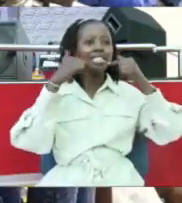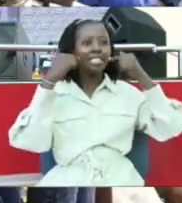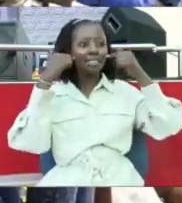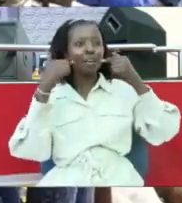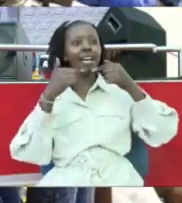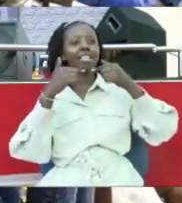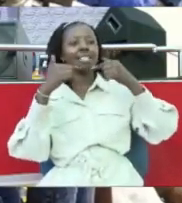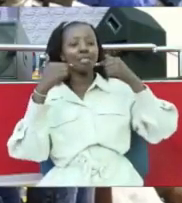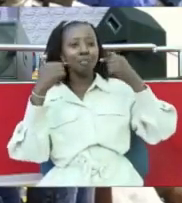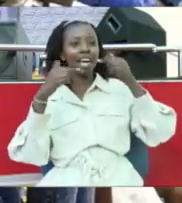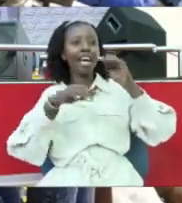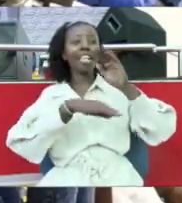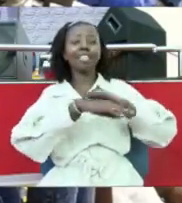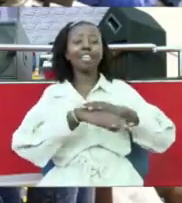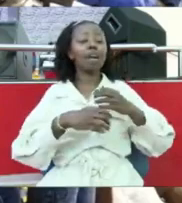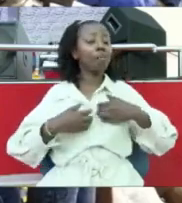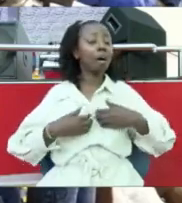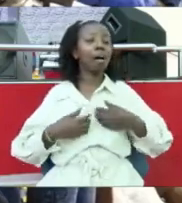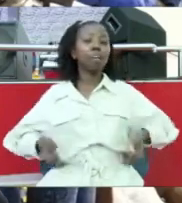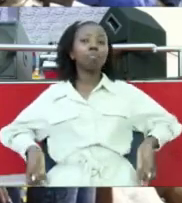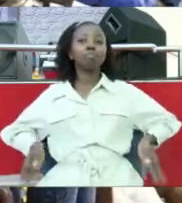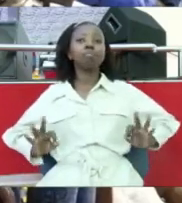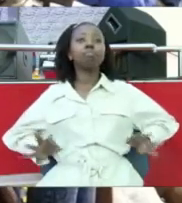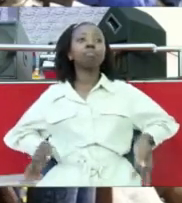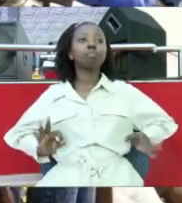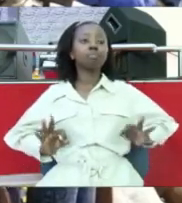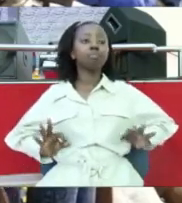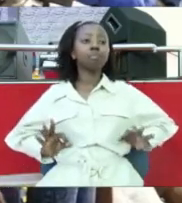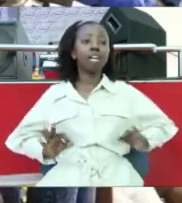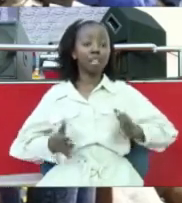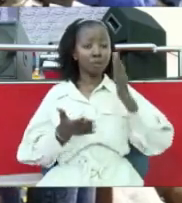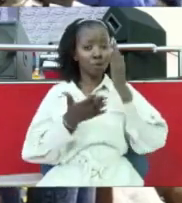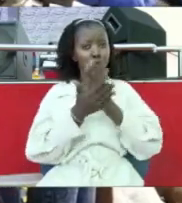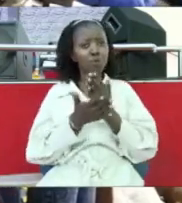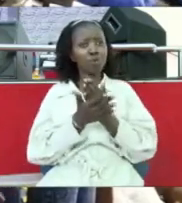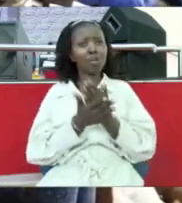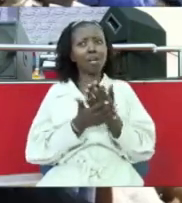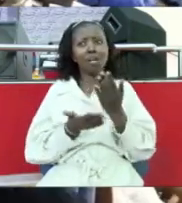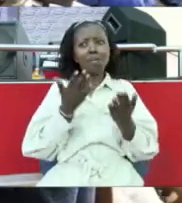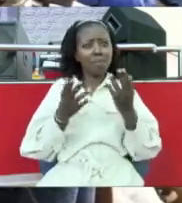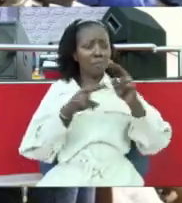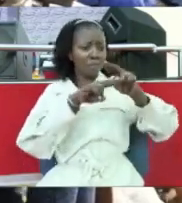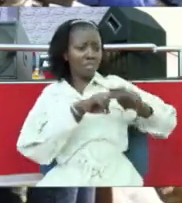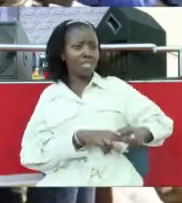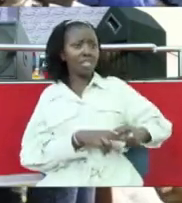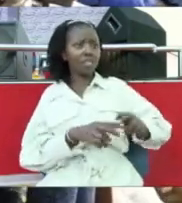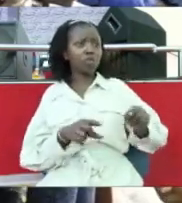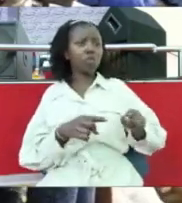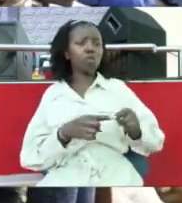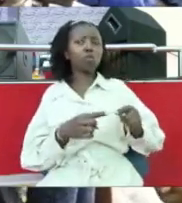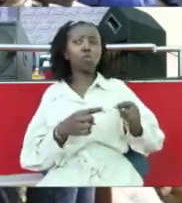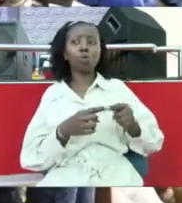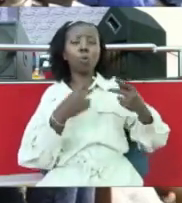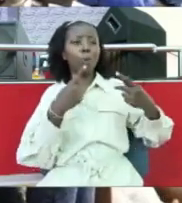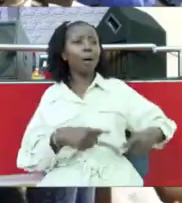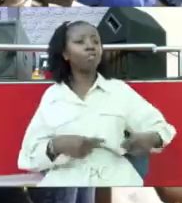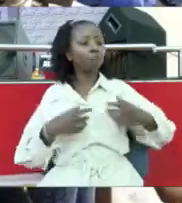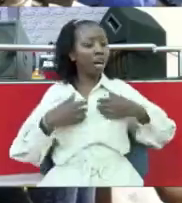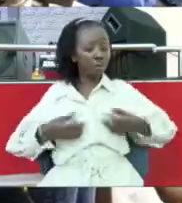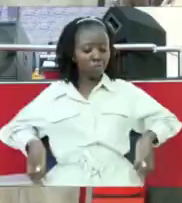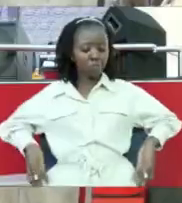have. Utakuwa na tabasamu hata wakati ambapo hauna. By the way, you could be seated to a brother or sister, hana kitu kwa